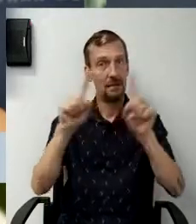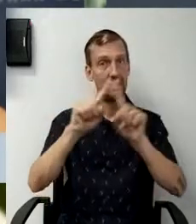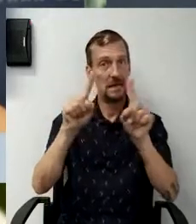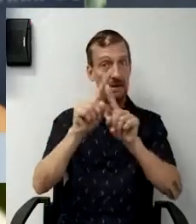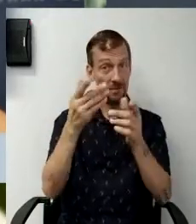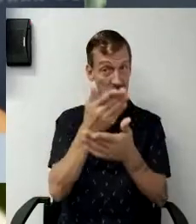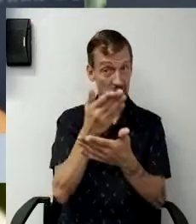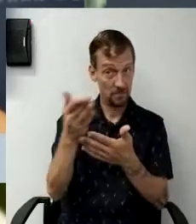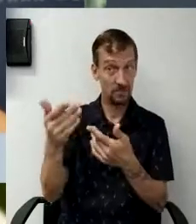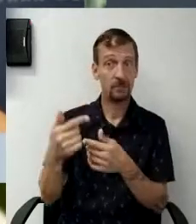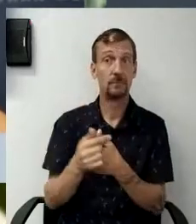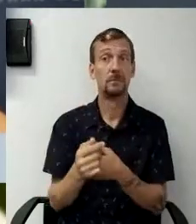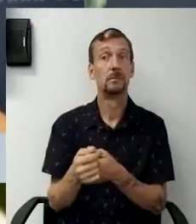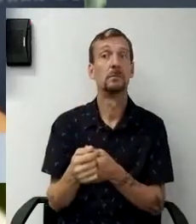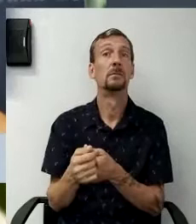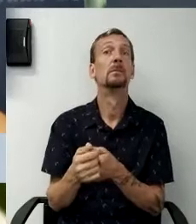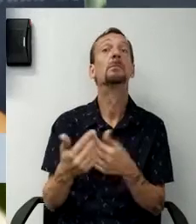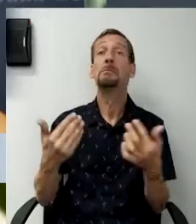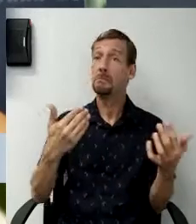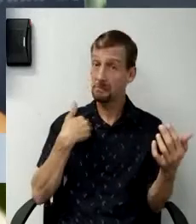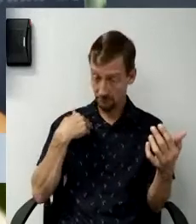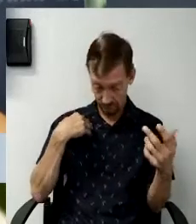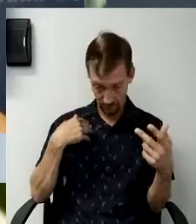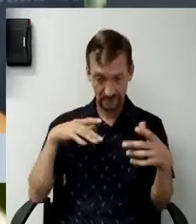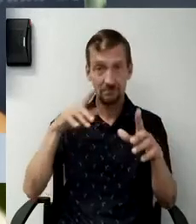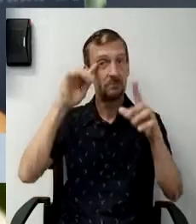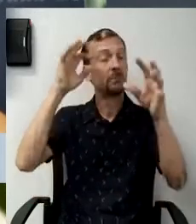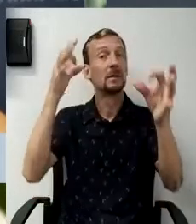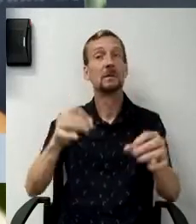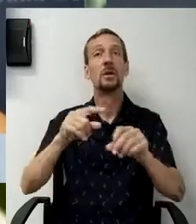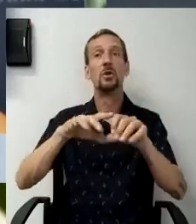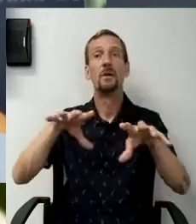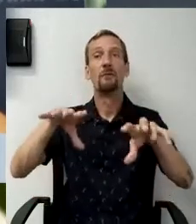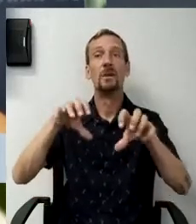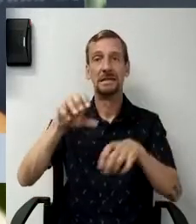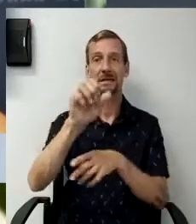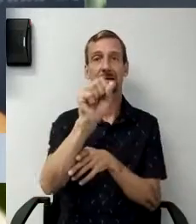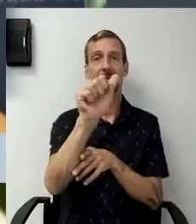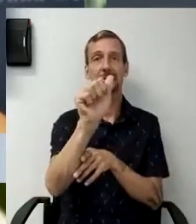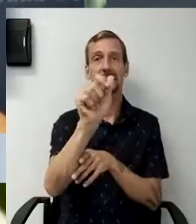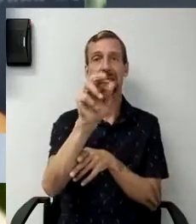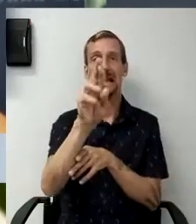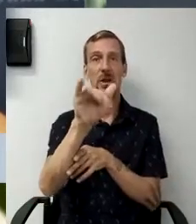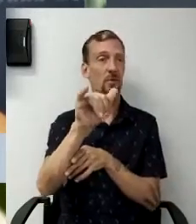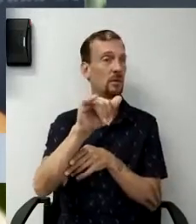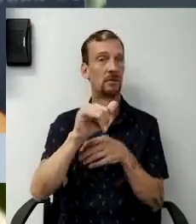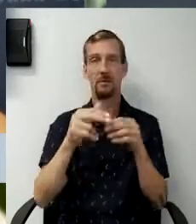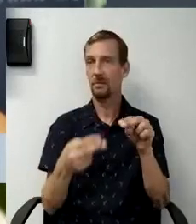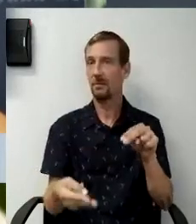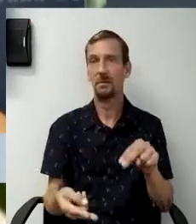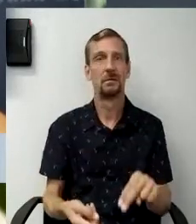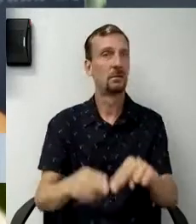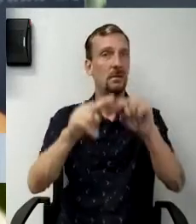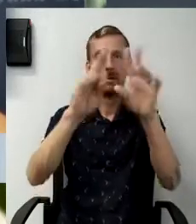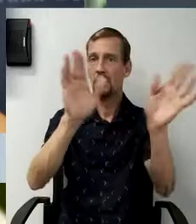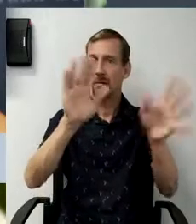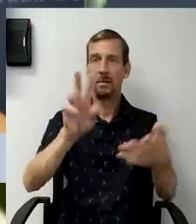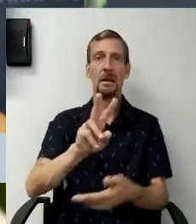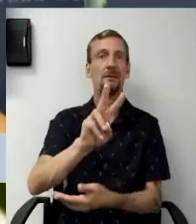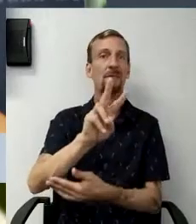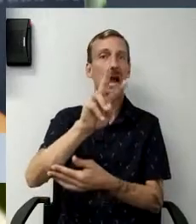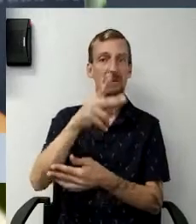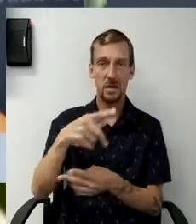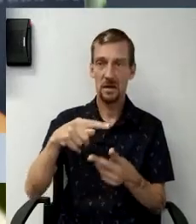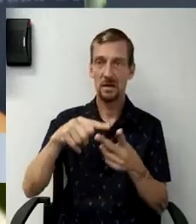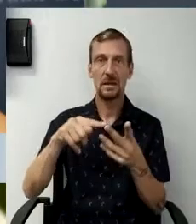We did make a decision to freeze salaries, and that's across the board. So our vice presidents, all of our leaders,